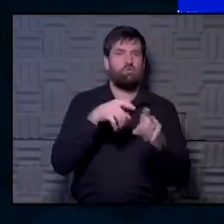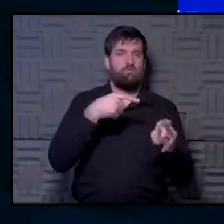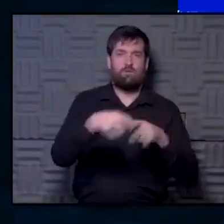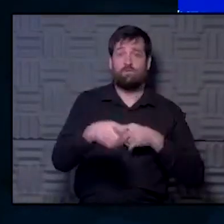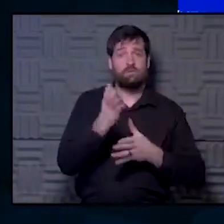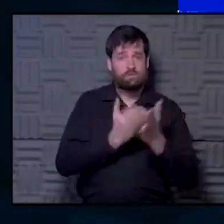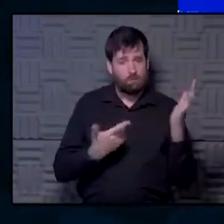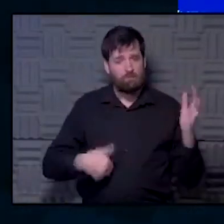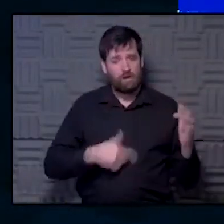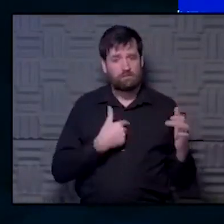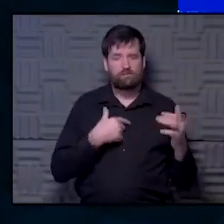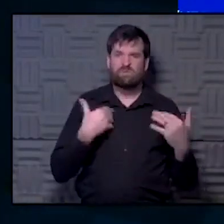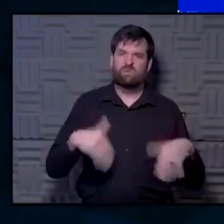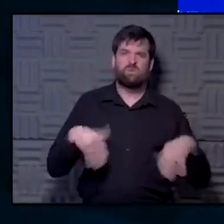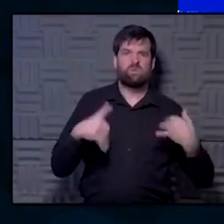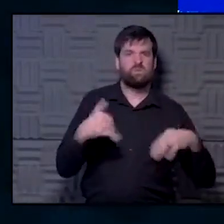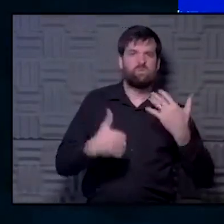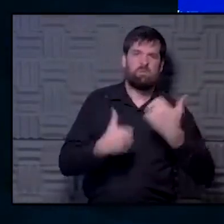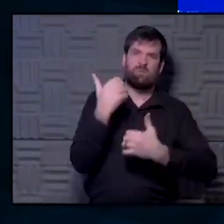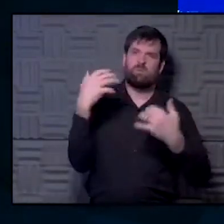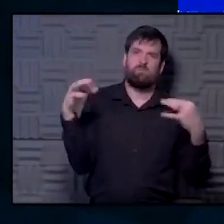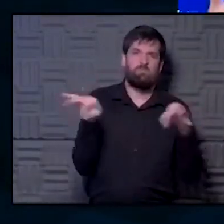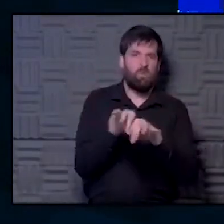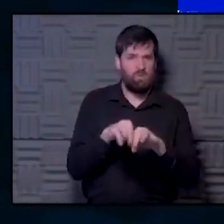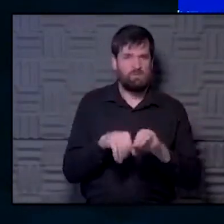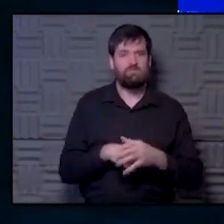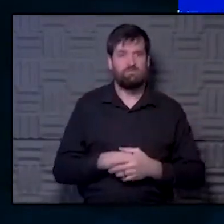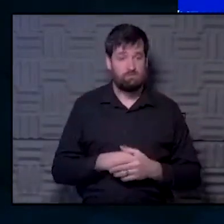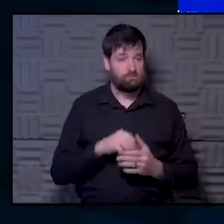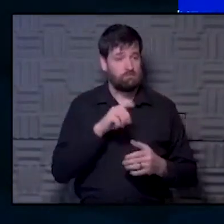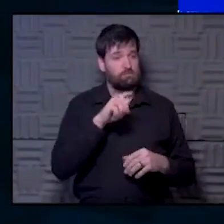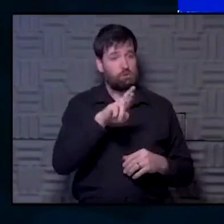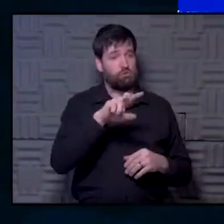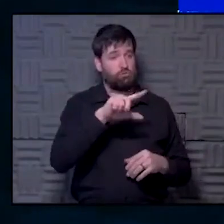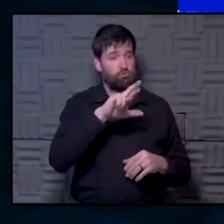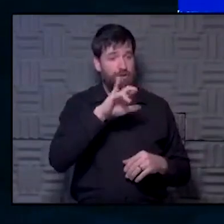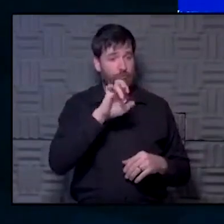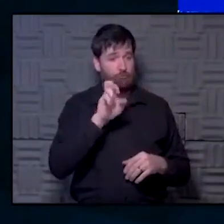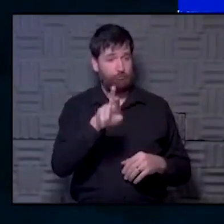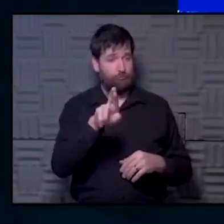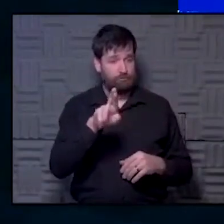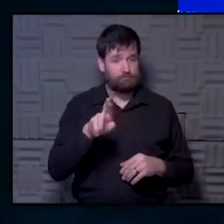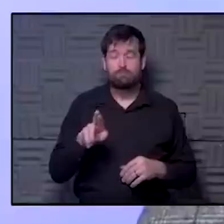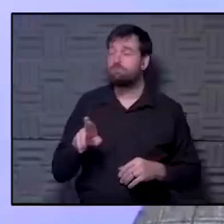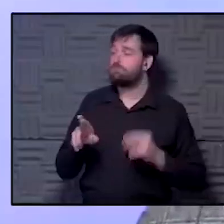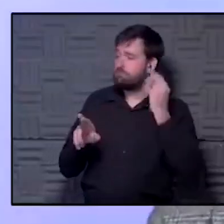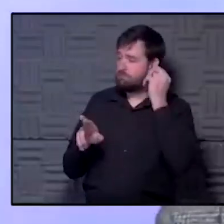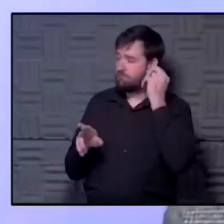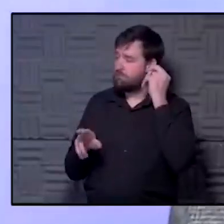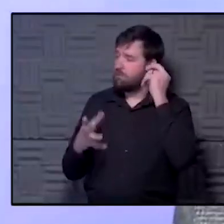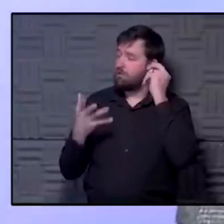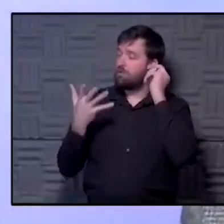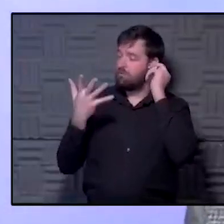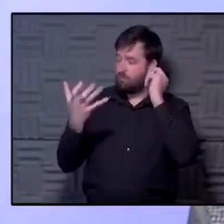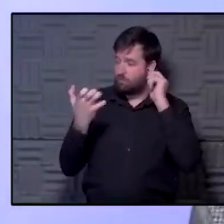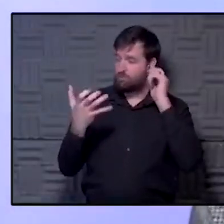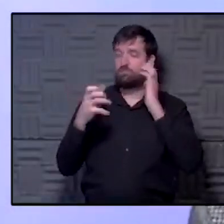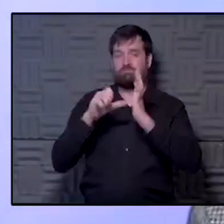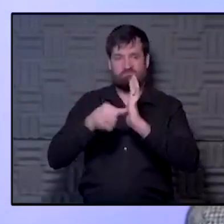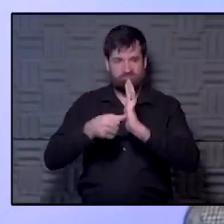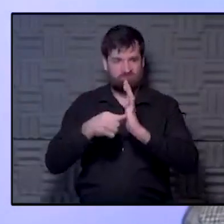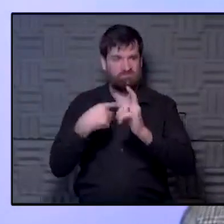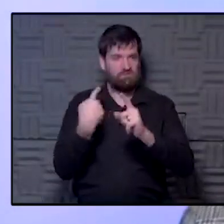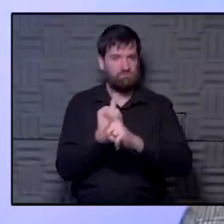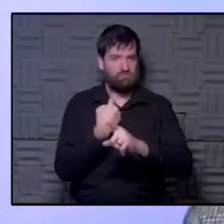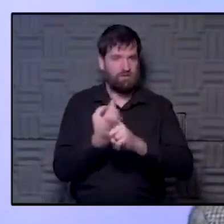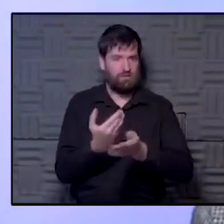feel like that's like one of the most important works of our lives. So, Dr. Greiner. I like to reiterate, do the right thing. I think despite